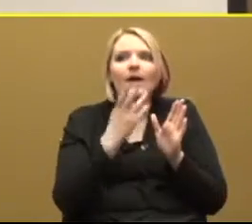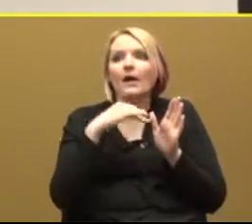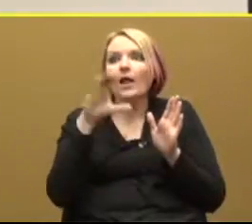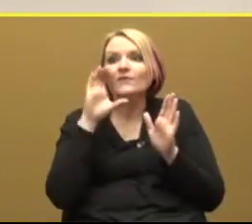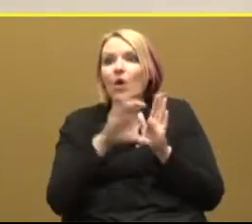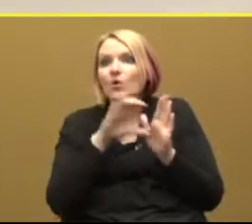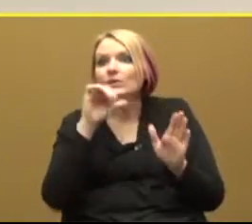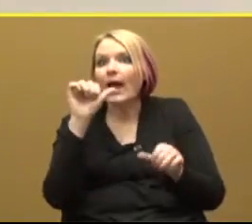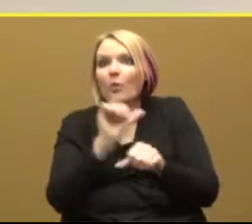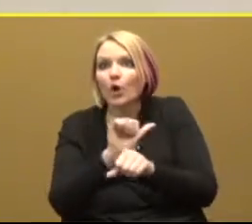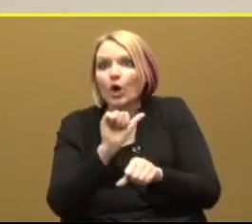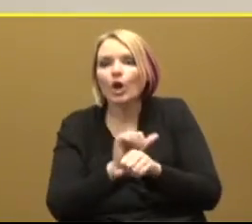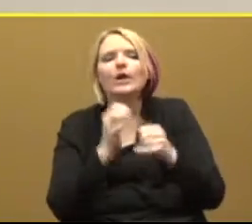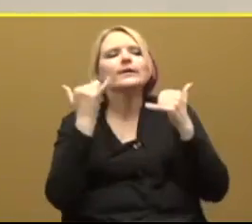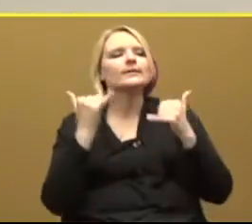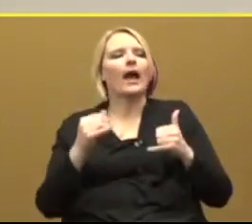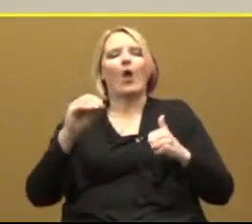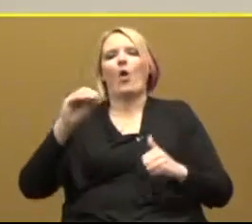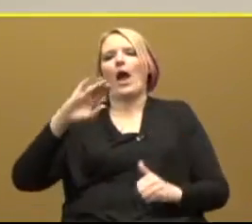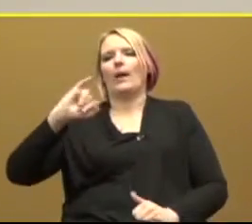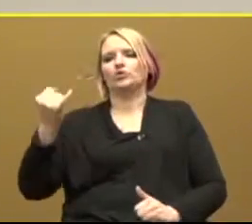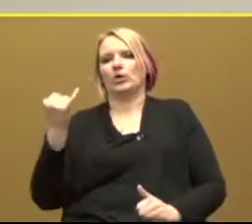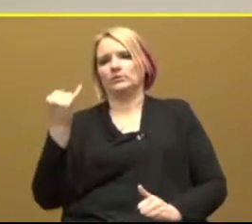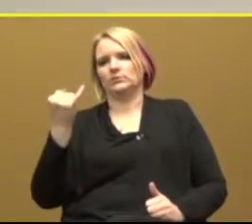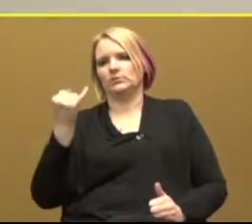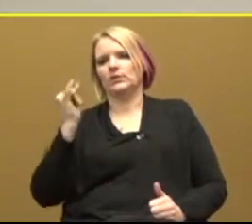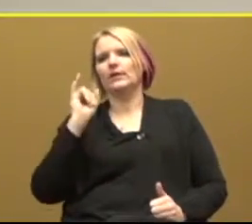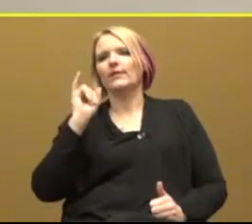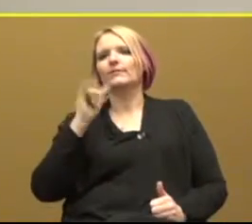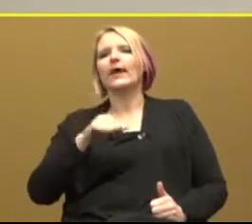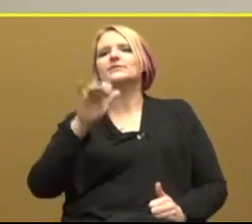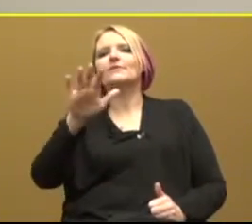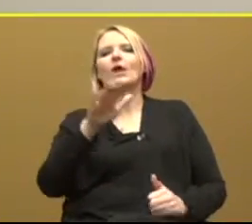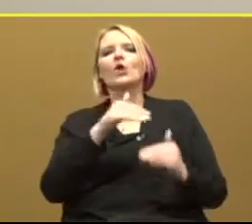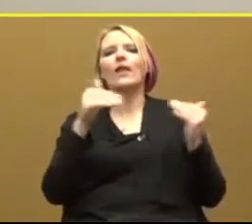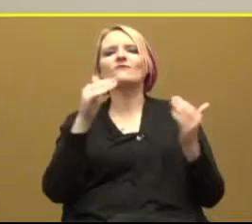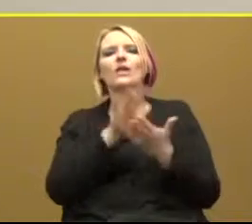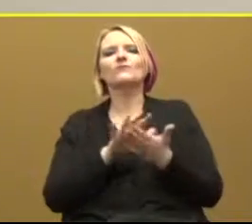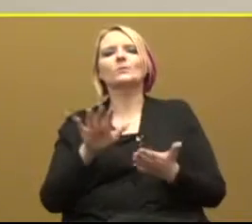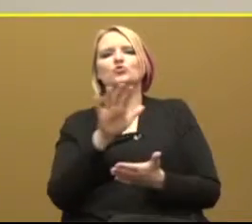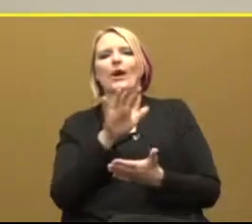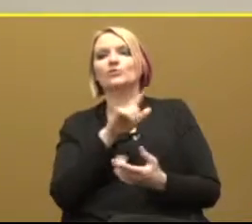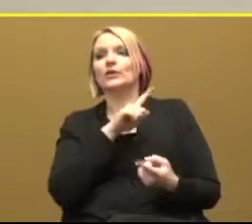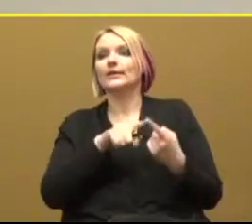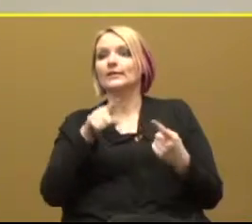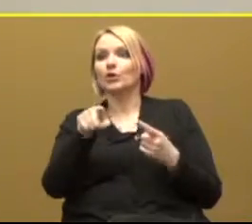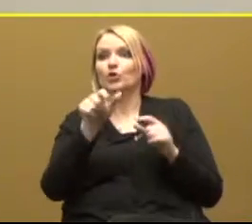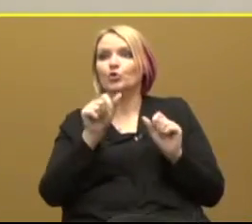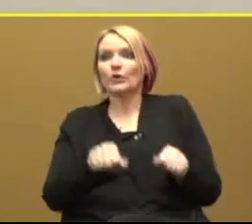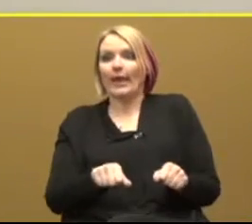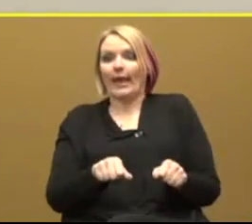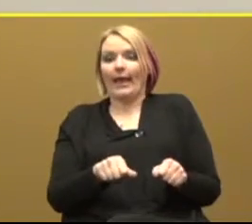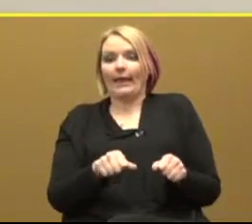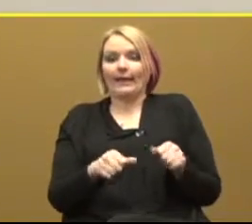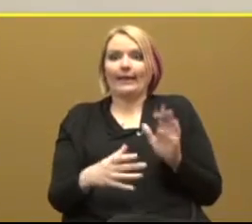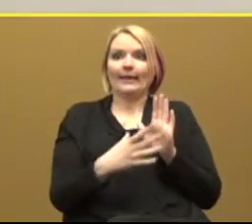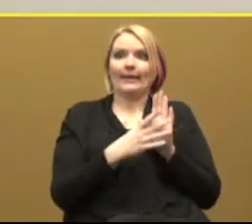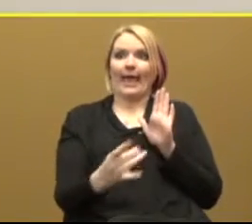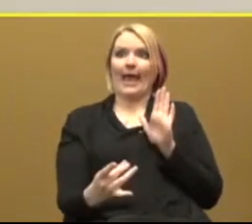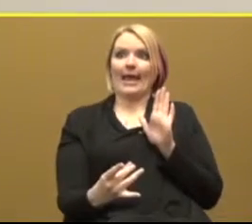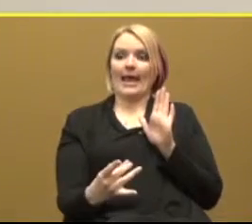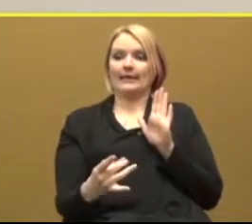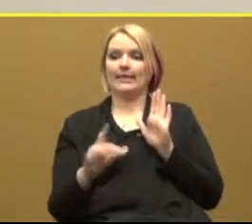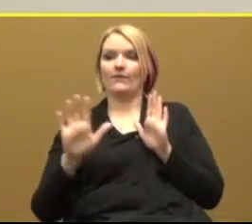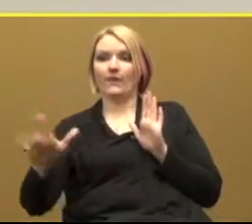doesn't work, move to objects. This is level of abstraction. And until you can get at where